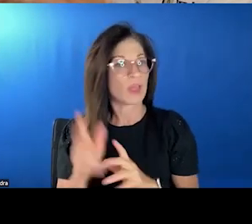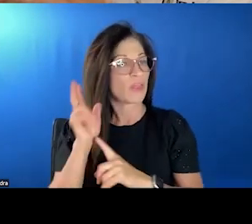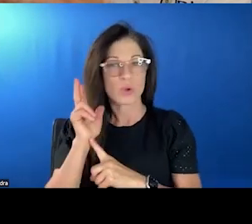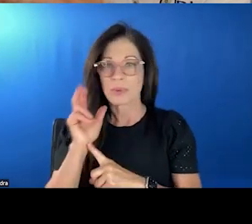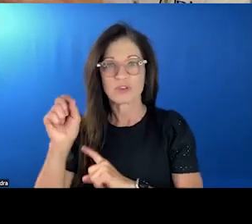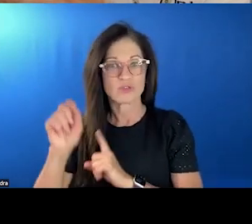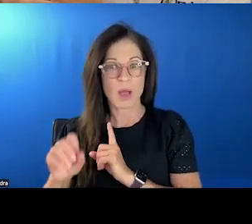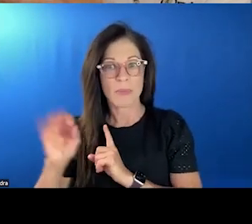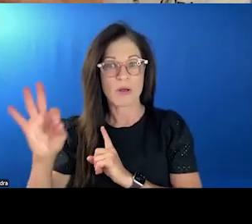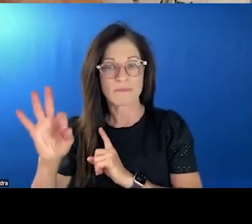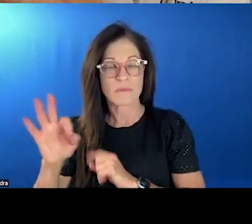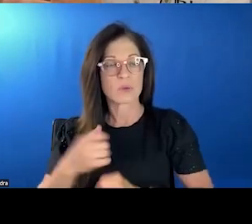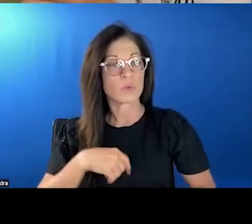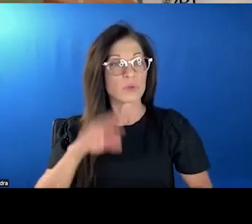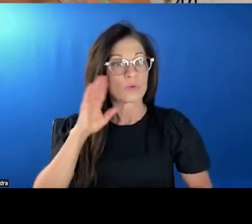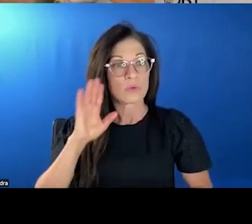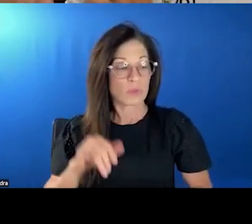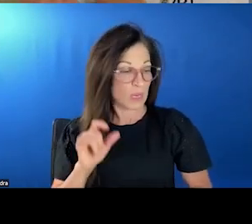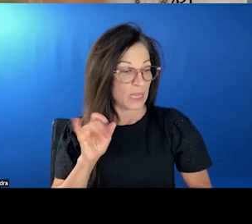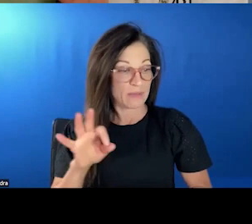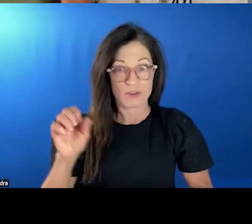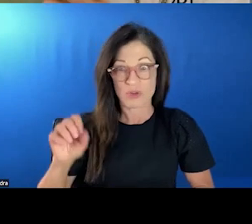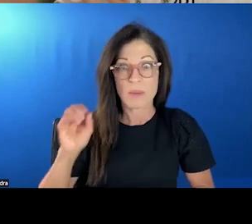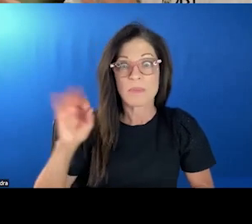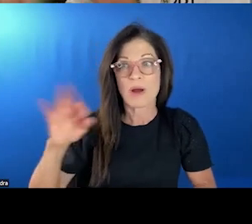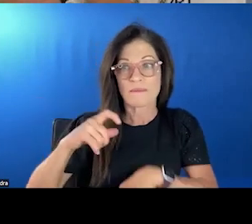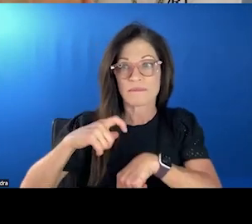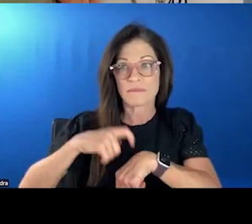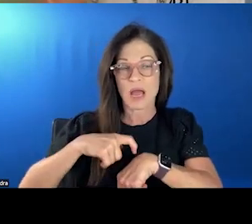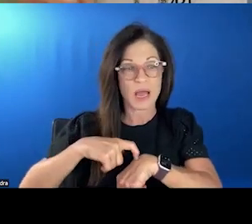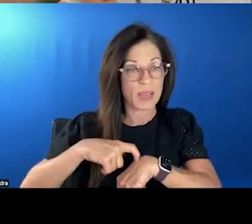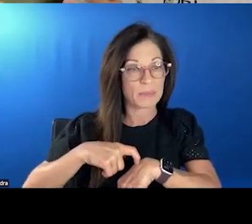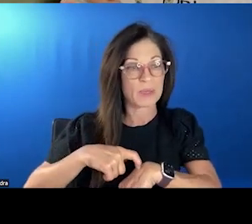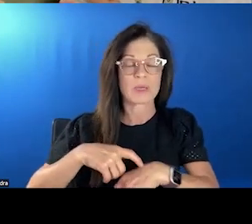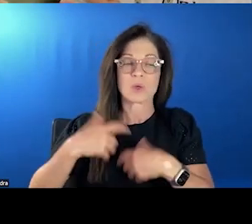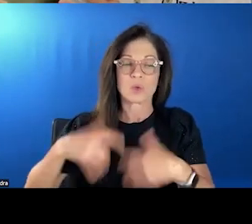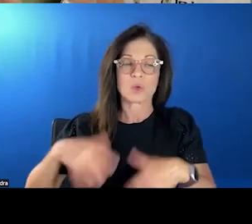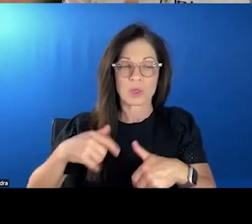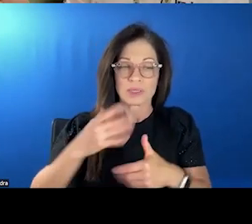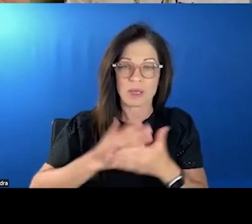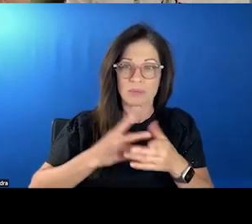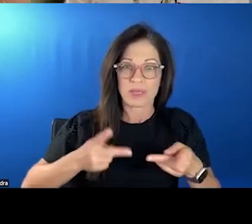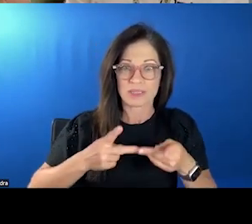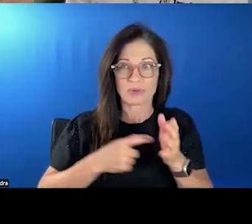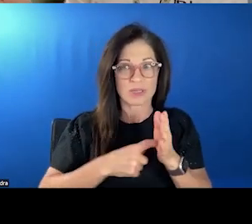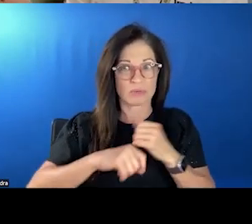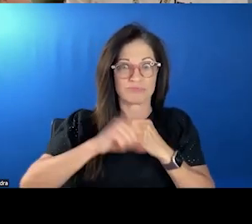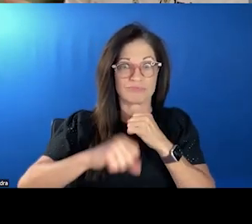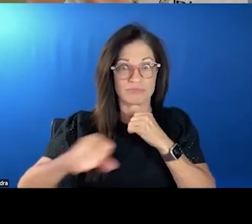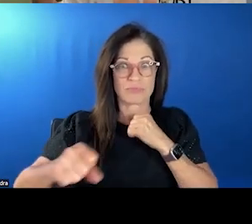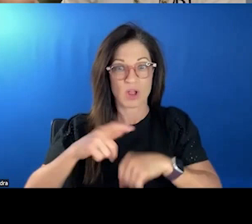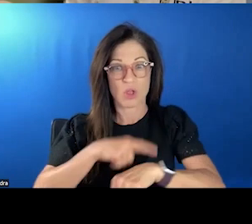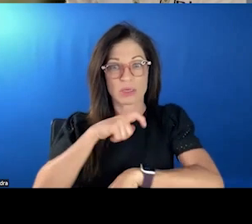off, because we know that if a drop-off time at Peoria takes a really long time, officers will choose